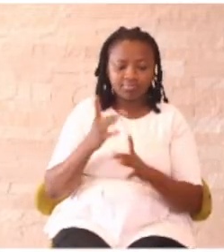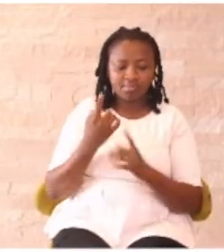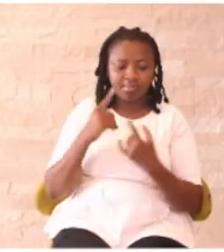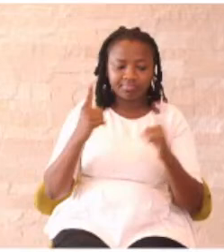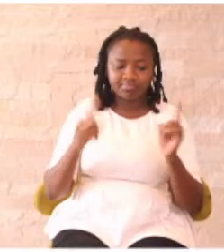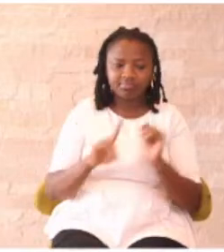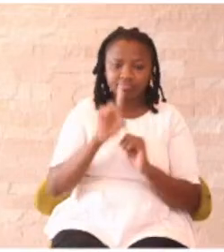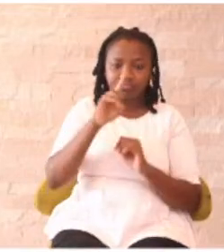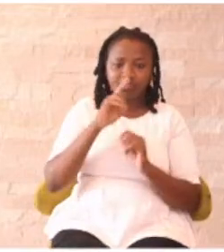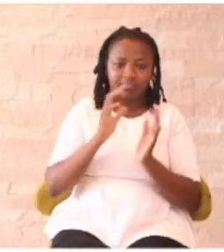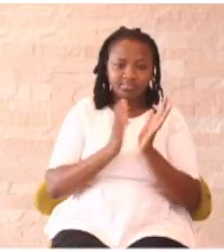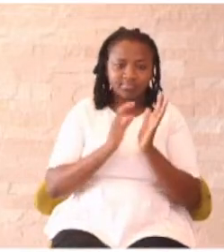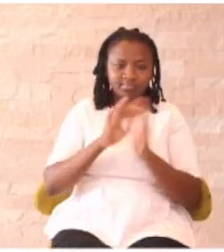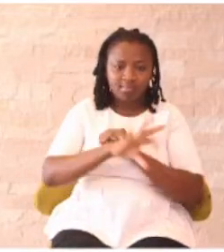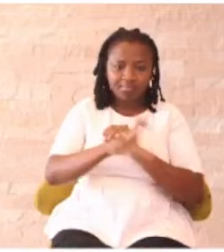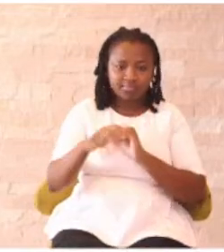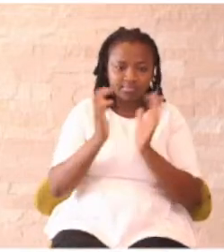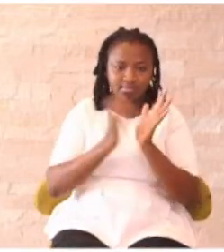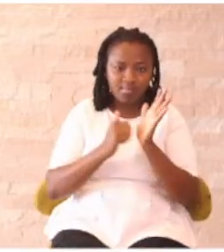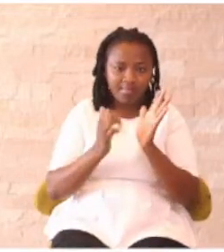counties, Makueni County, in beginning this